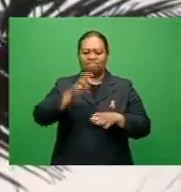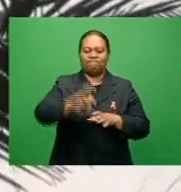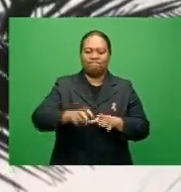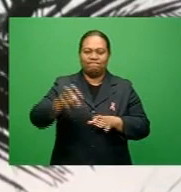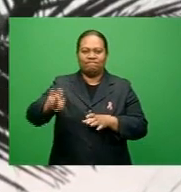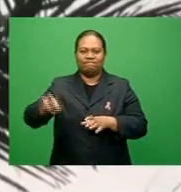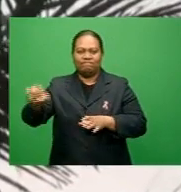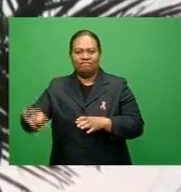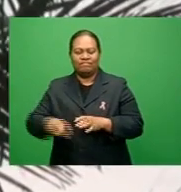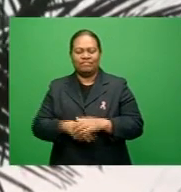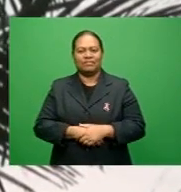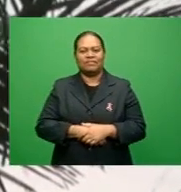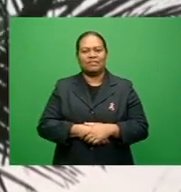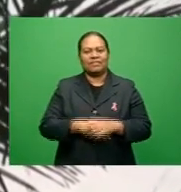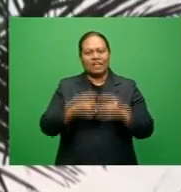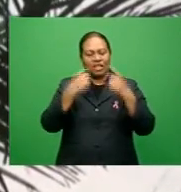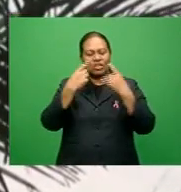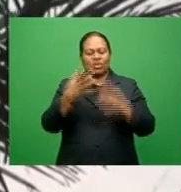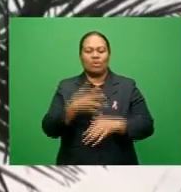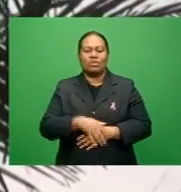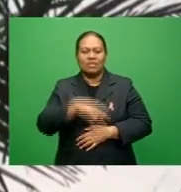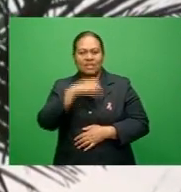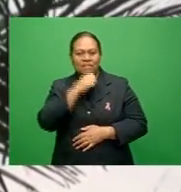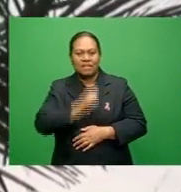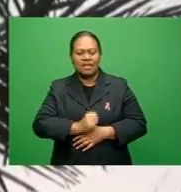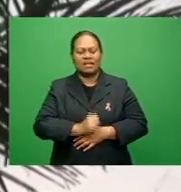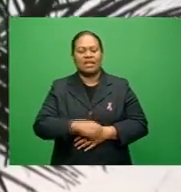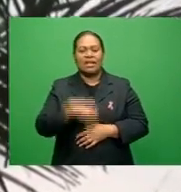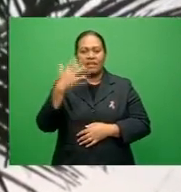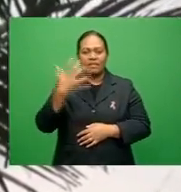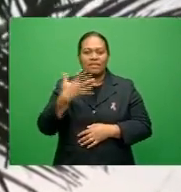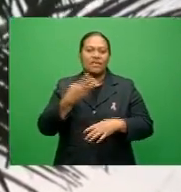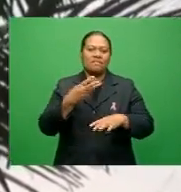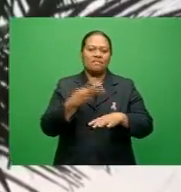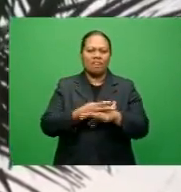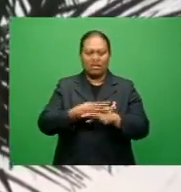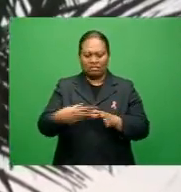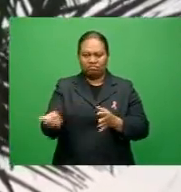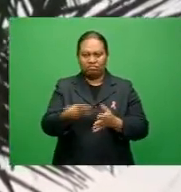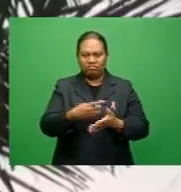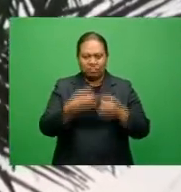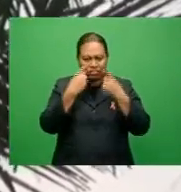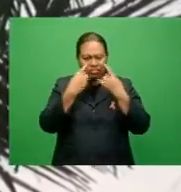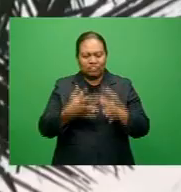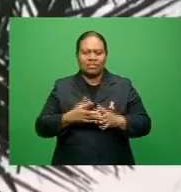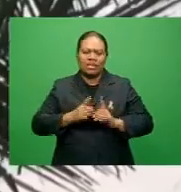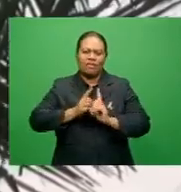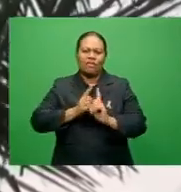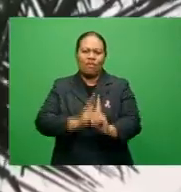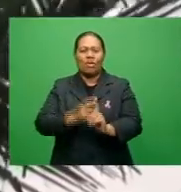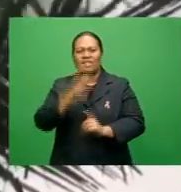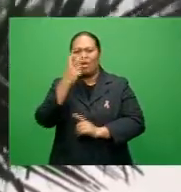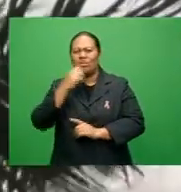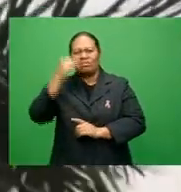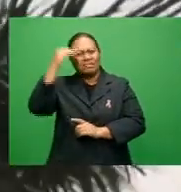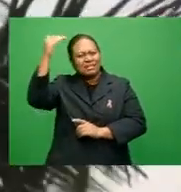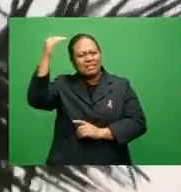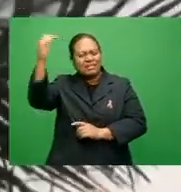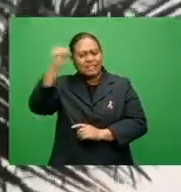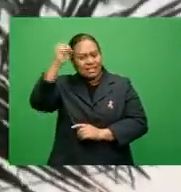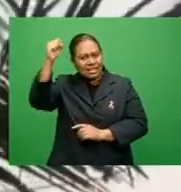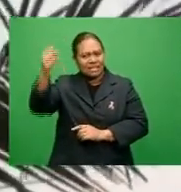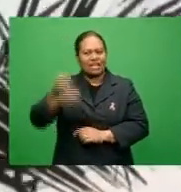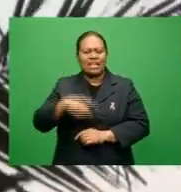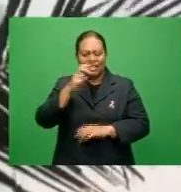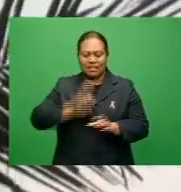canopy instead. In fact, as male children reached adulthood over the 15-month documentation period, they followed their older male contemporaries and began